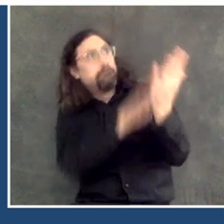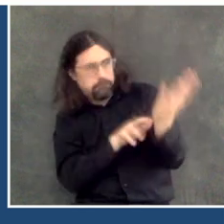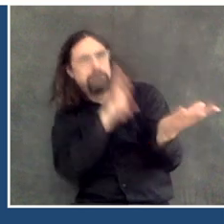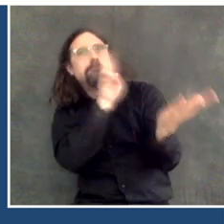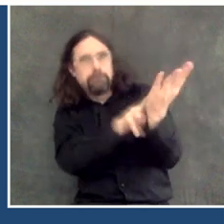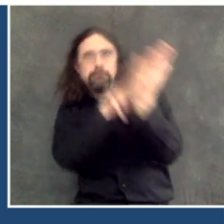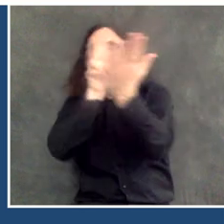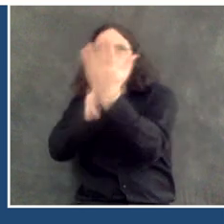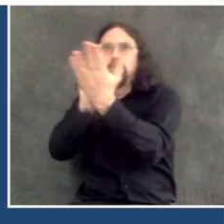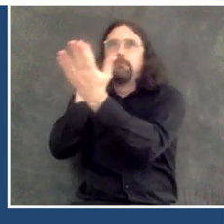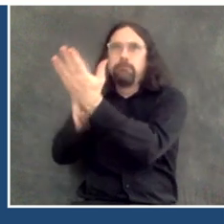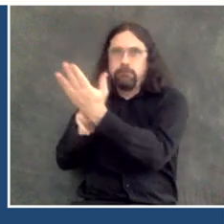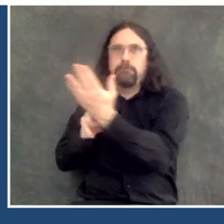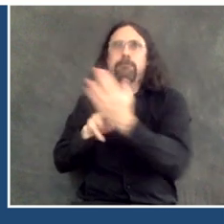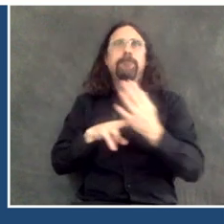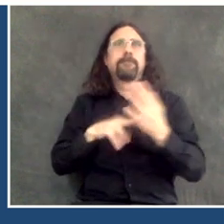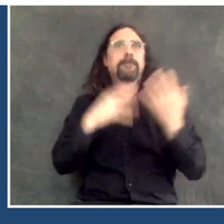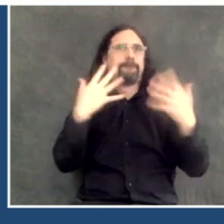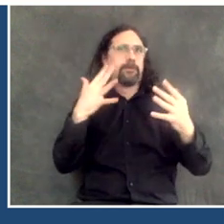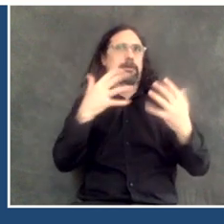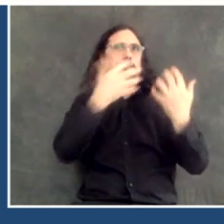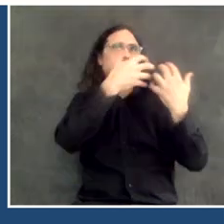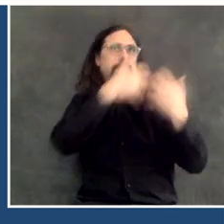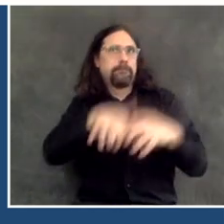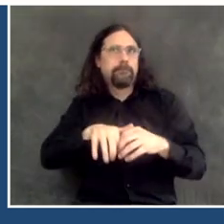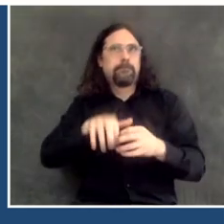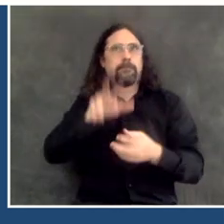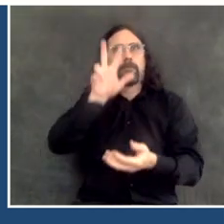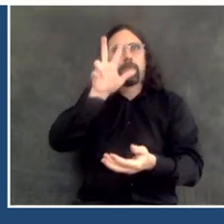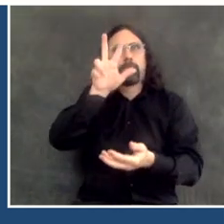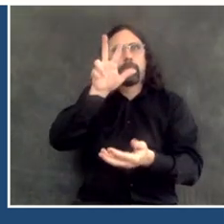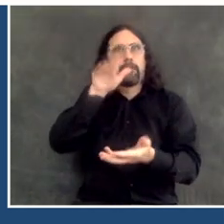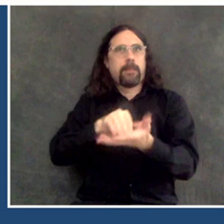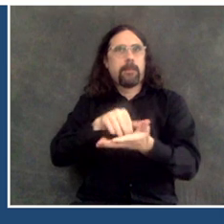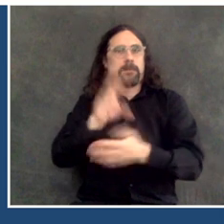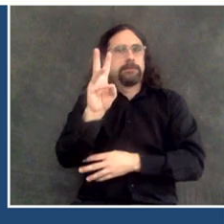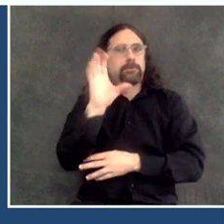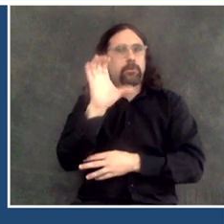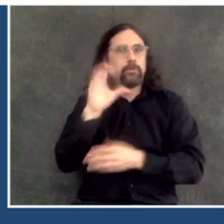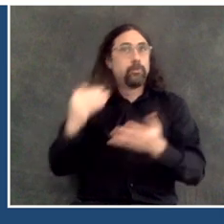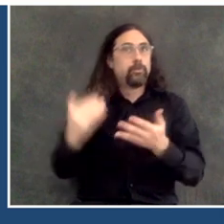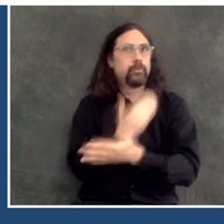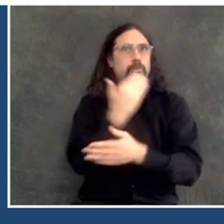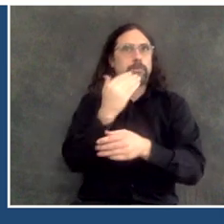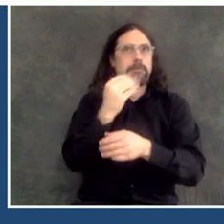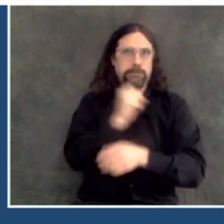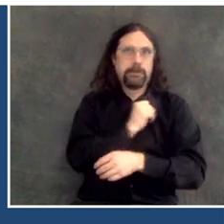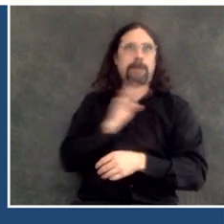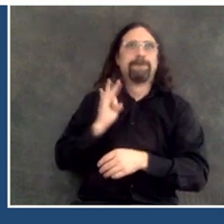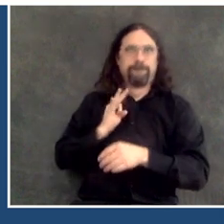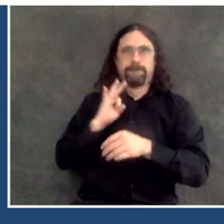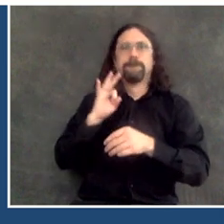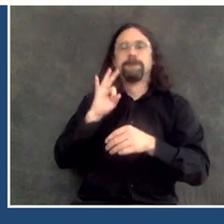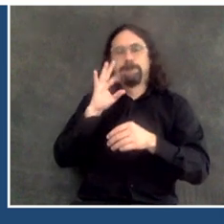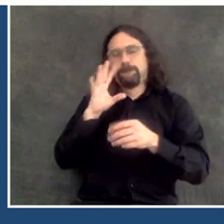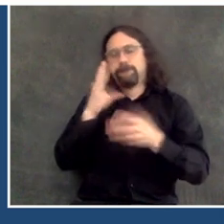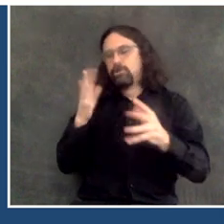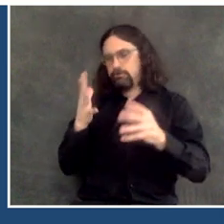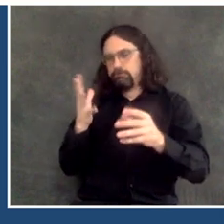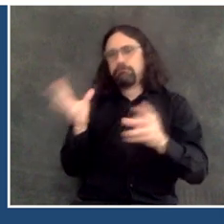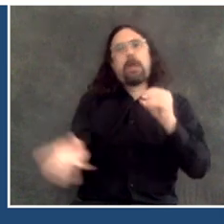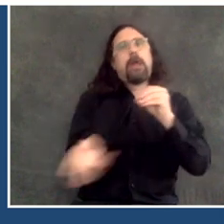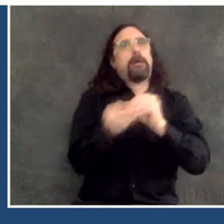3,600 medical personnel. Our goal is to double that quickly through the contracting process. This means bringing in medical personnel